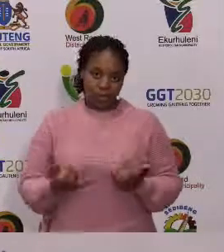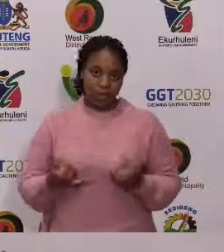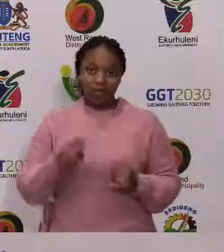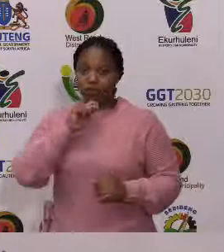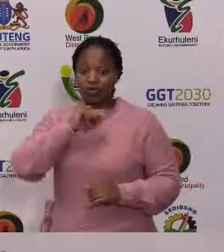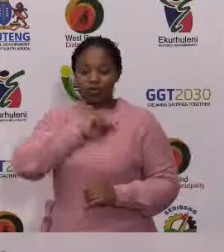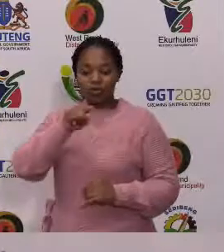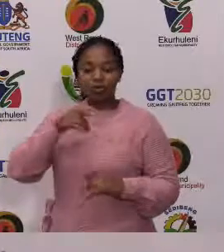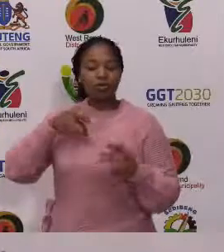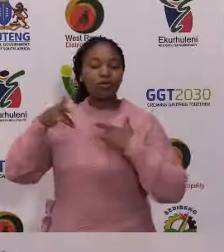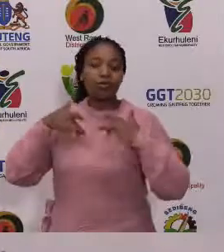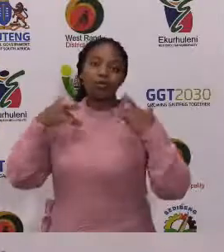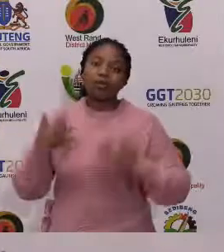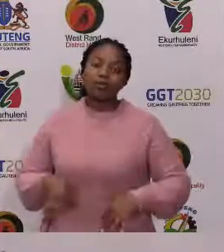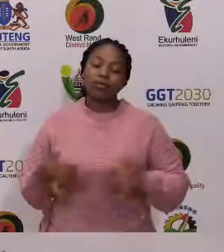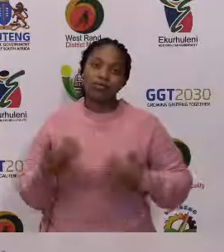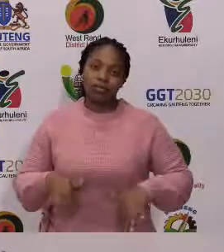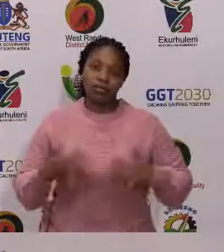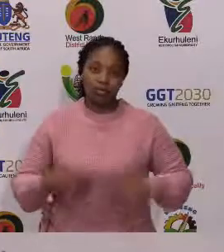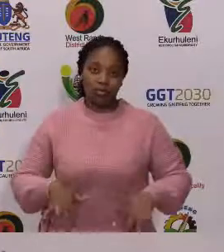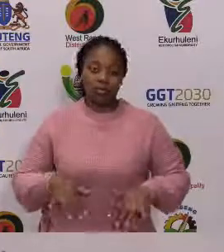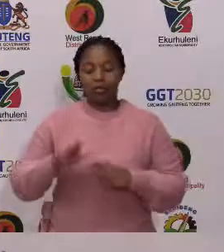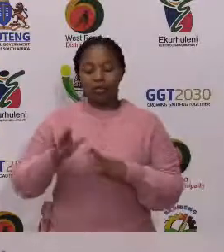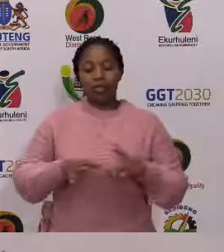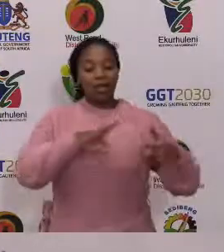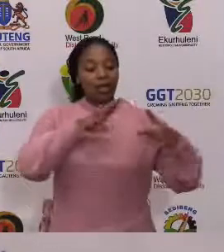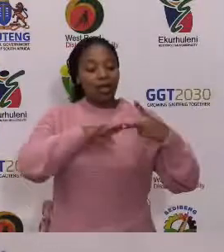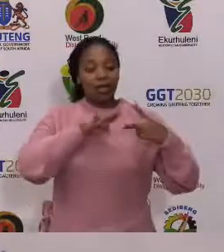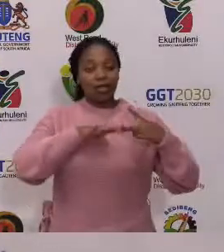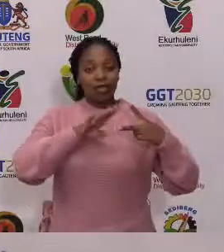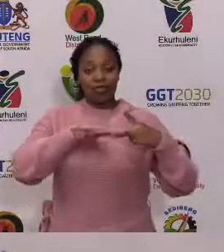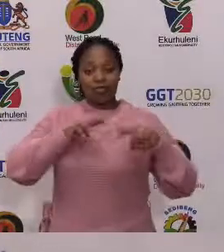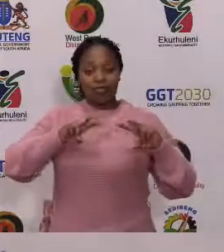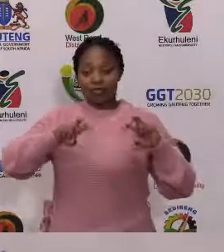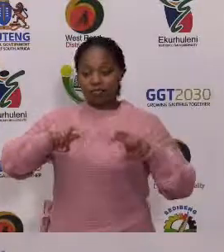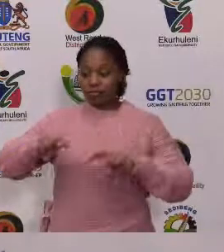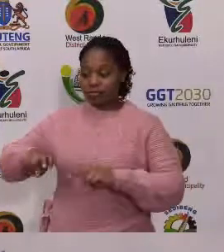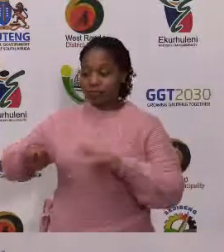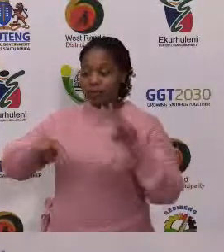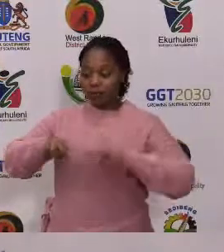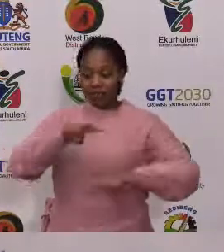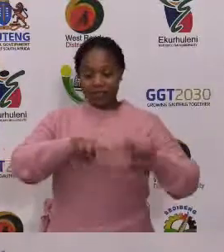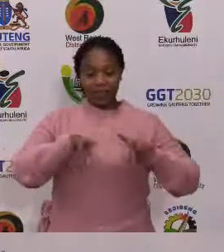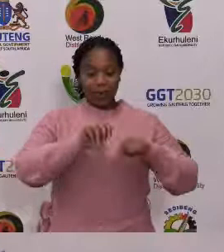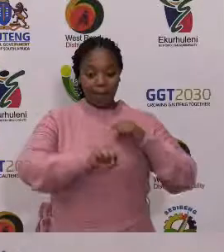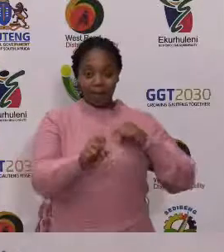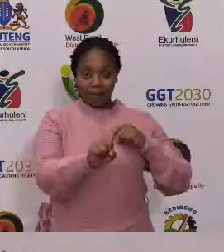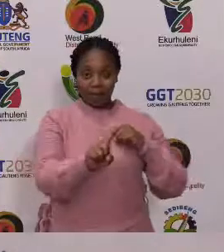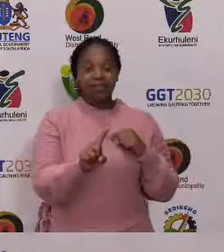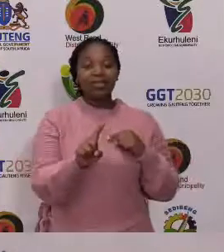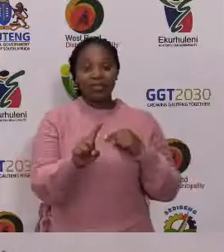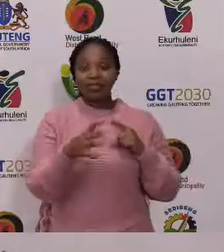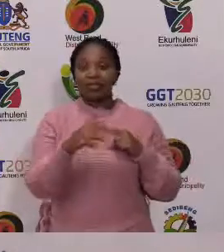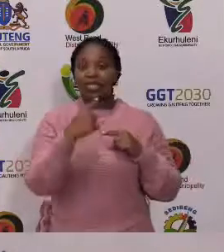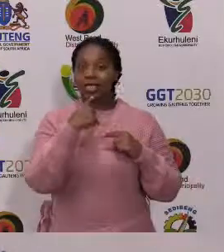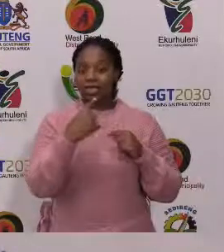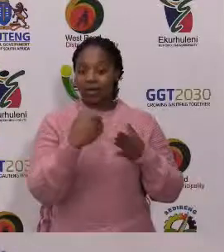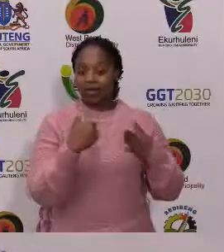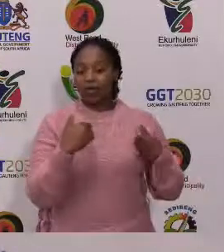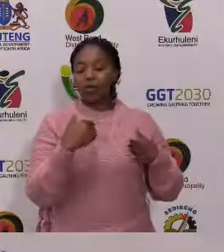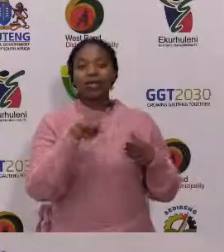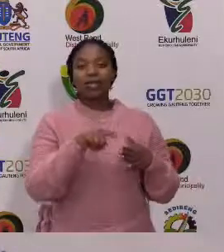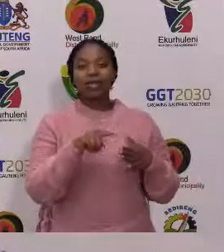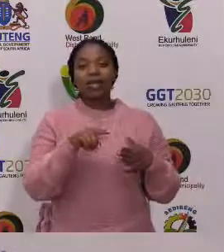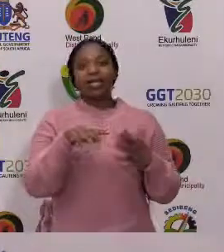quite worrying. And the other observation is what I mentioned earlier about the fact that